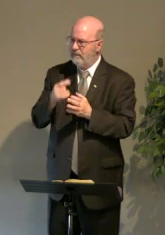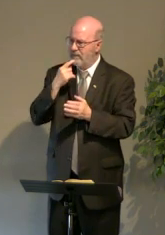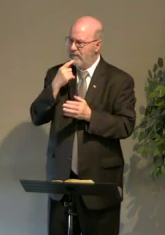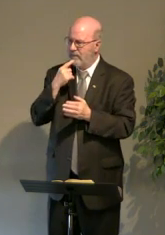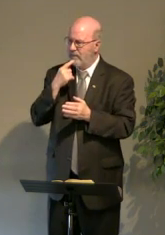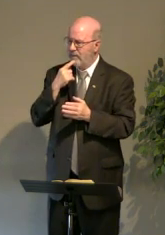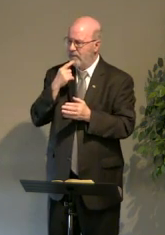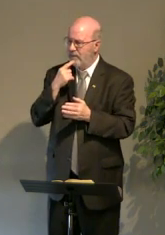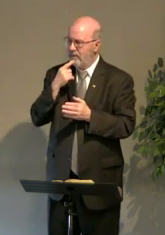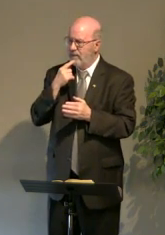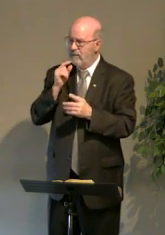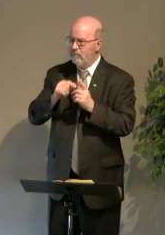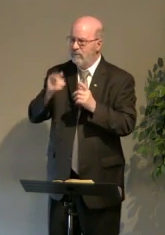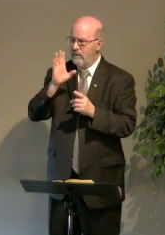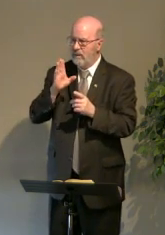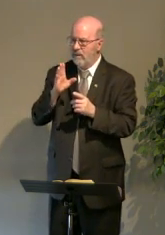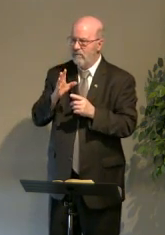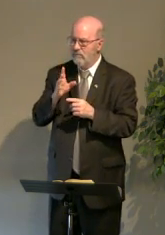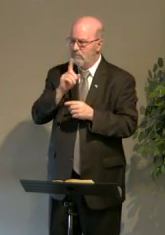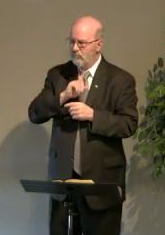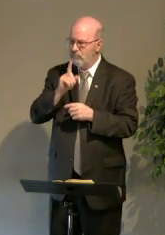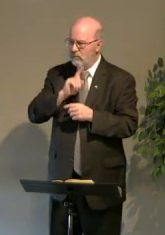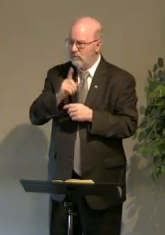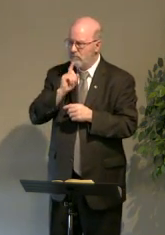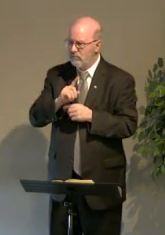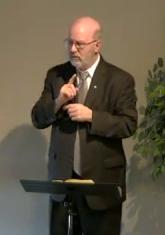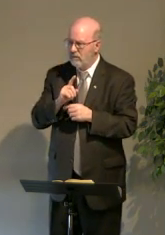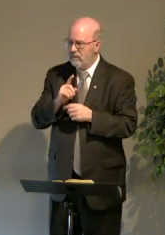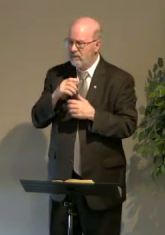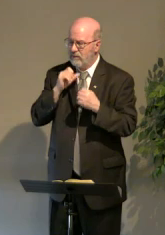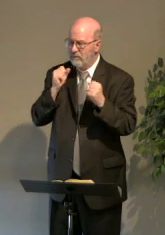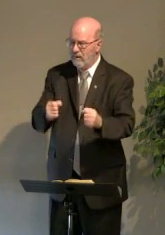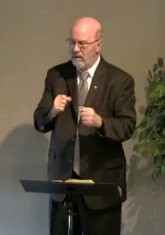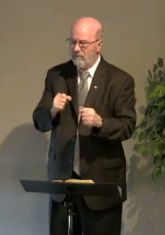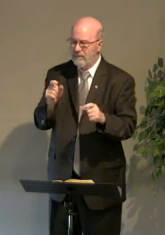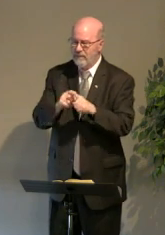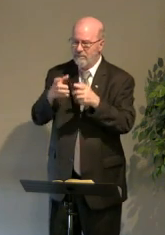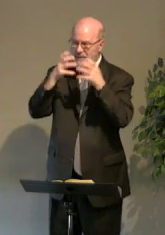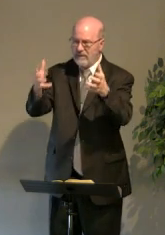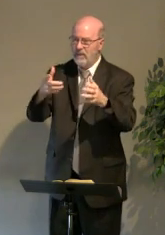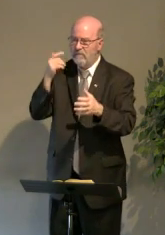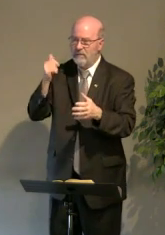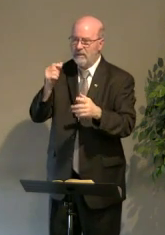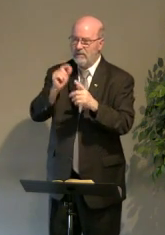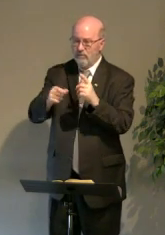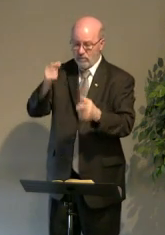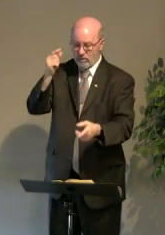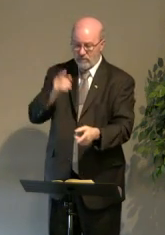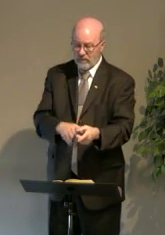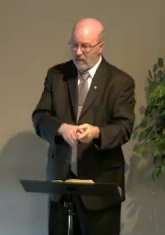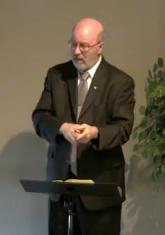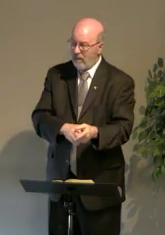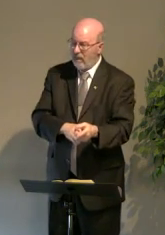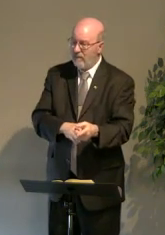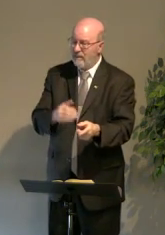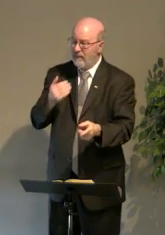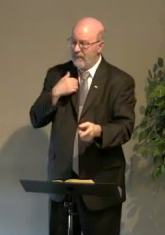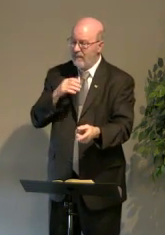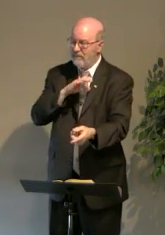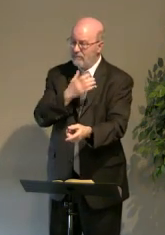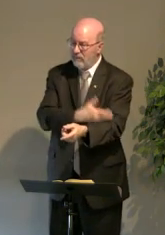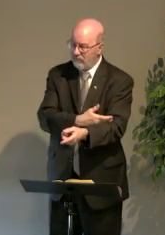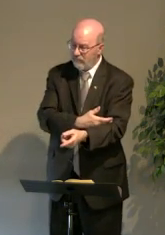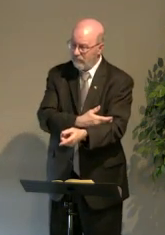statement. He said, the word of God whispered is just as powerful as it is shouted, because it is the word of God that has the